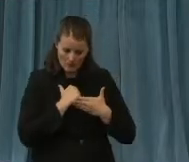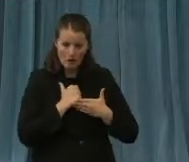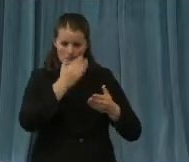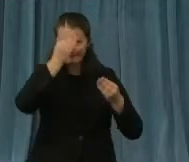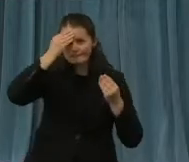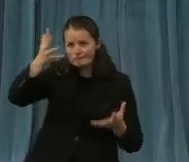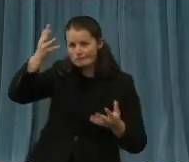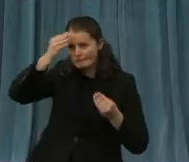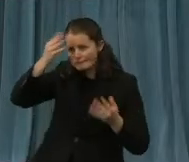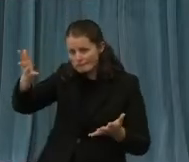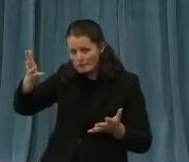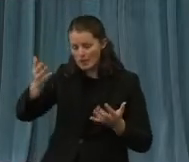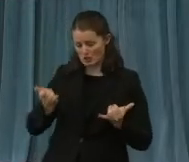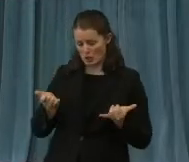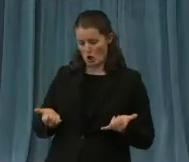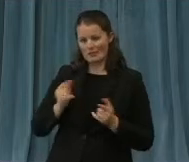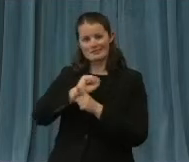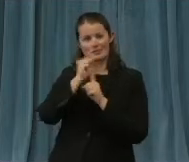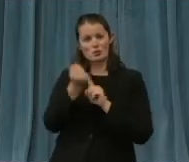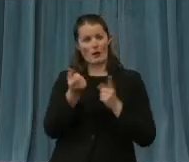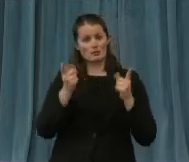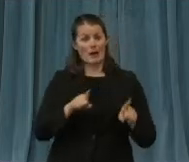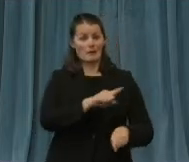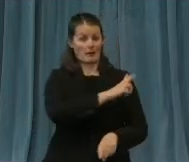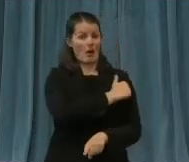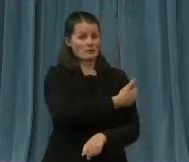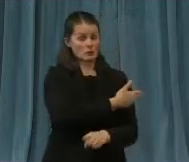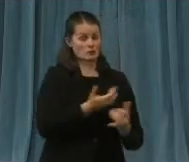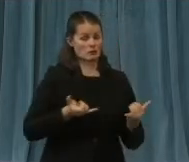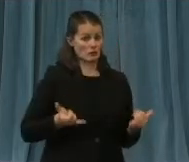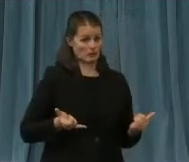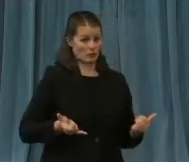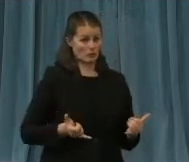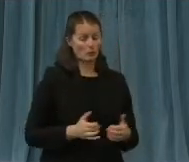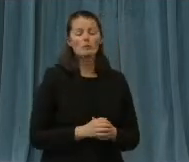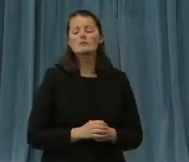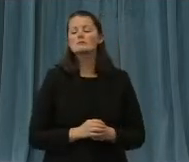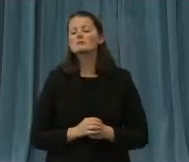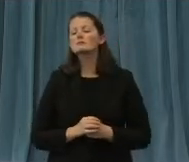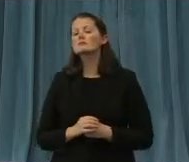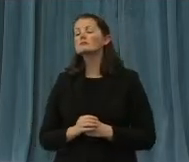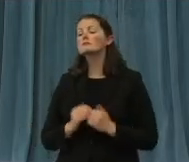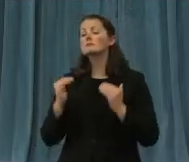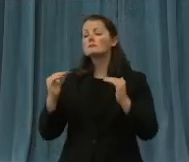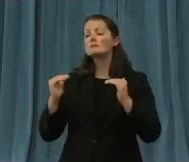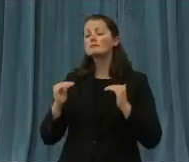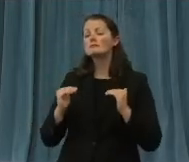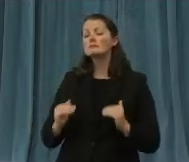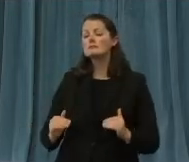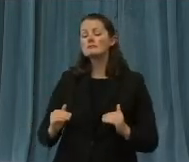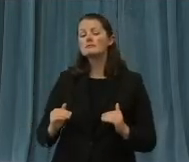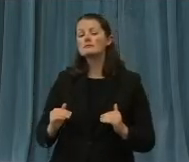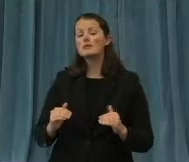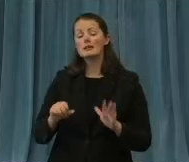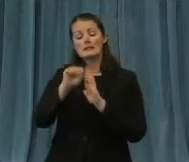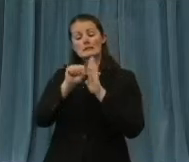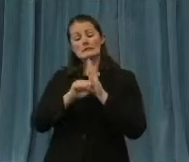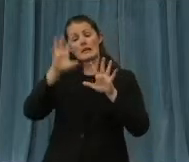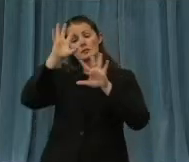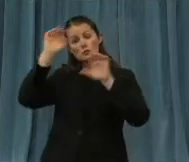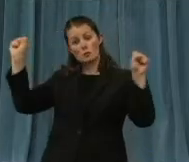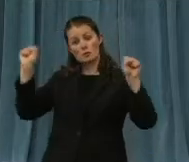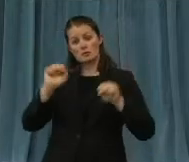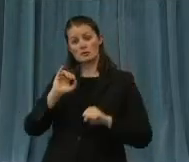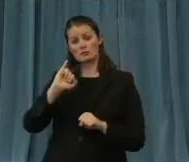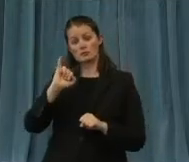of the situation on the front lines of fighting this virus. I also have with me State Superintendent of Public Instruction, Joan